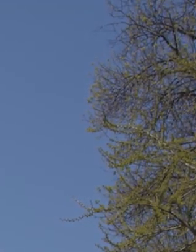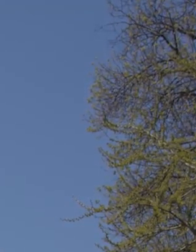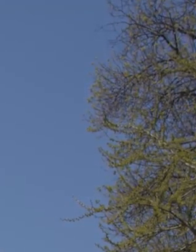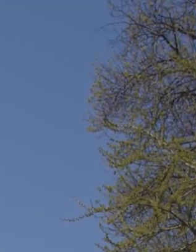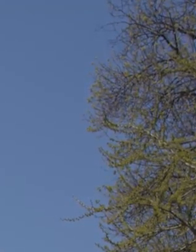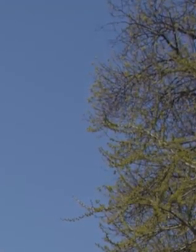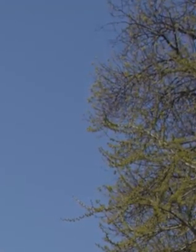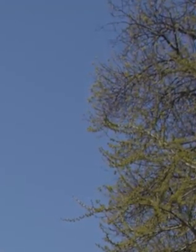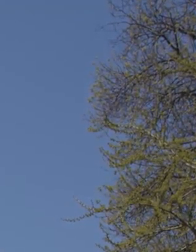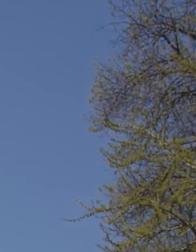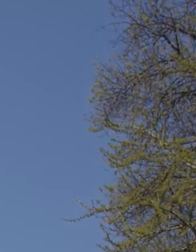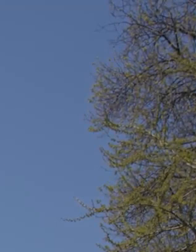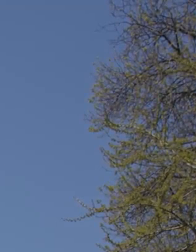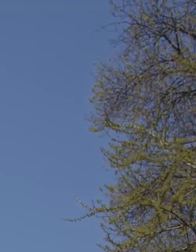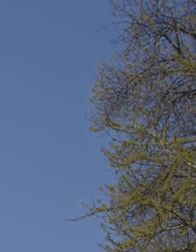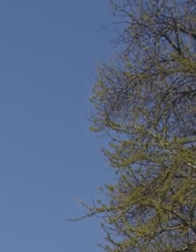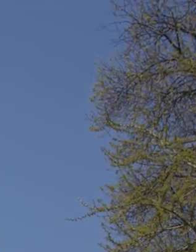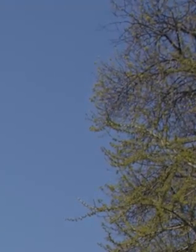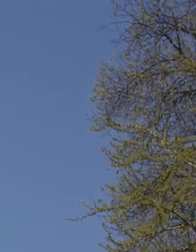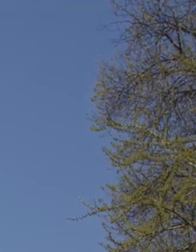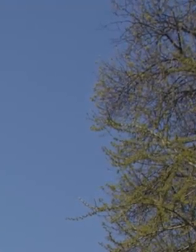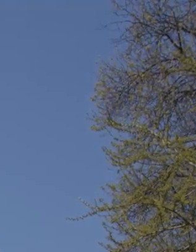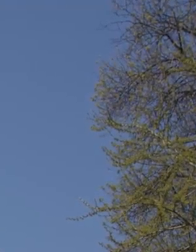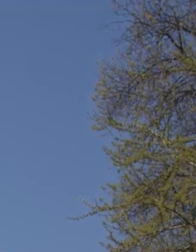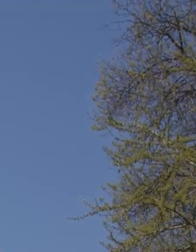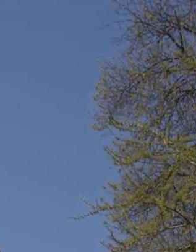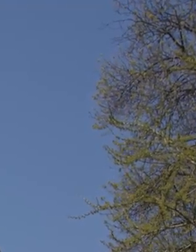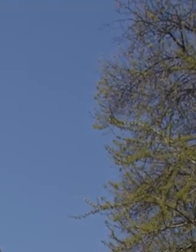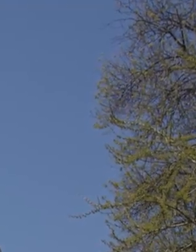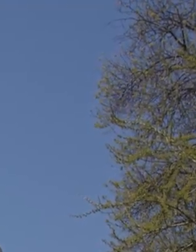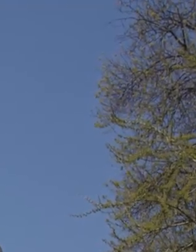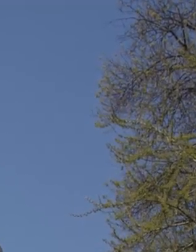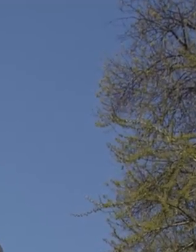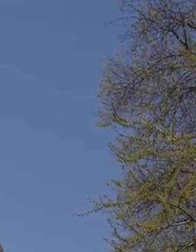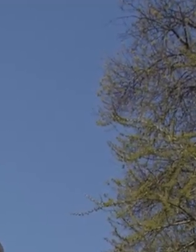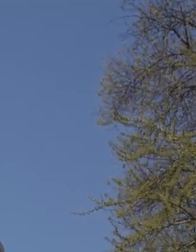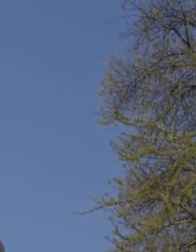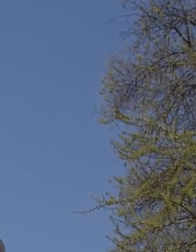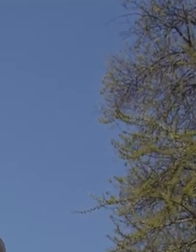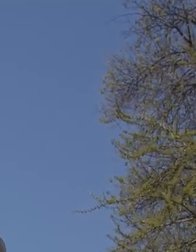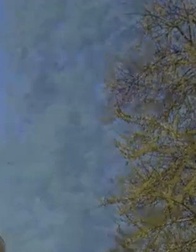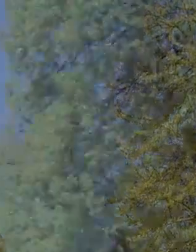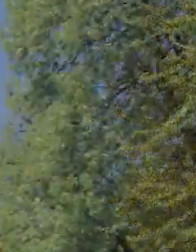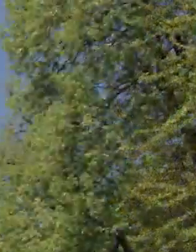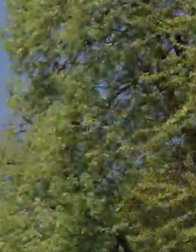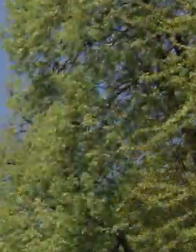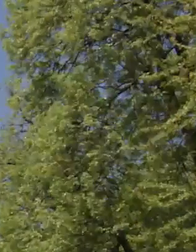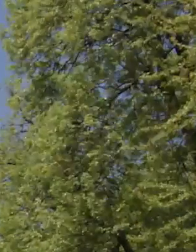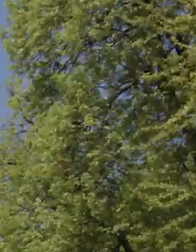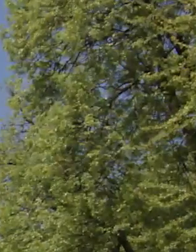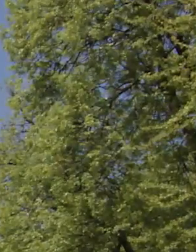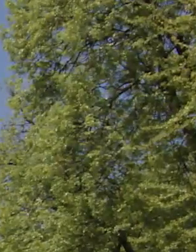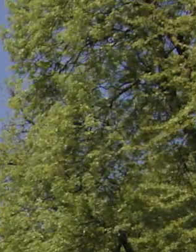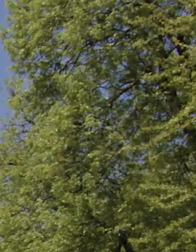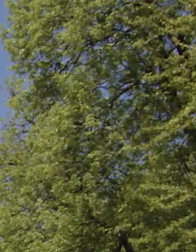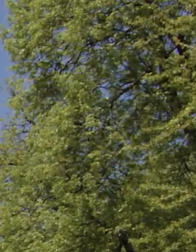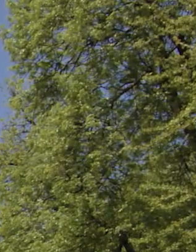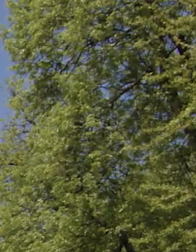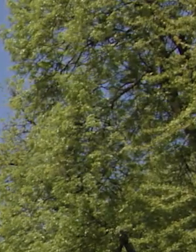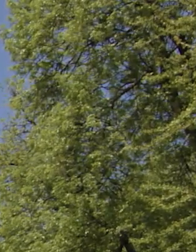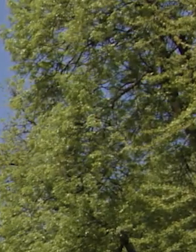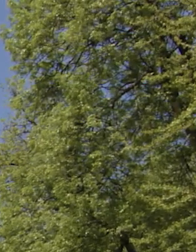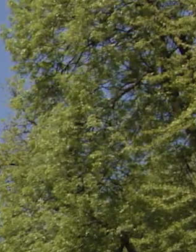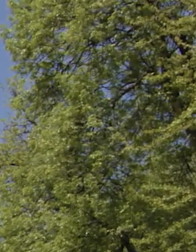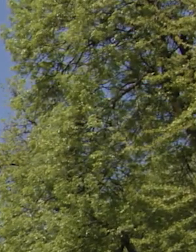Good afternoon, and thank you for joining us. This briefing is being aired live on YouTube, and the audio is available on Wisconsin Eye. Before opening remarks